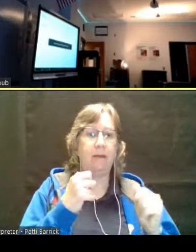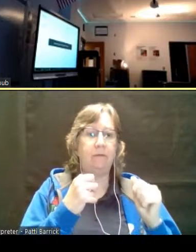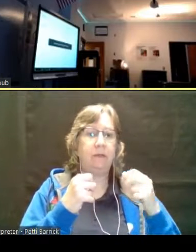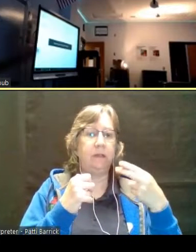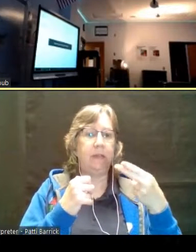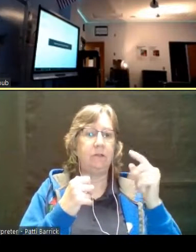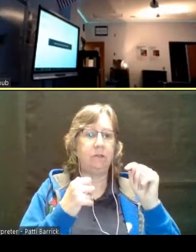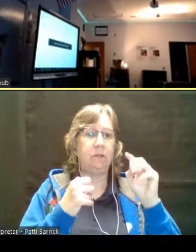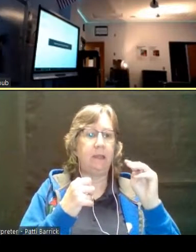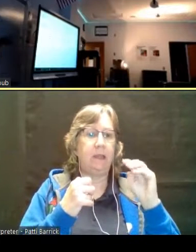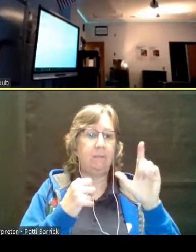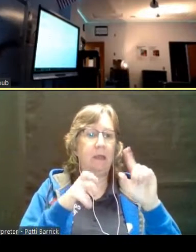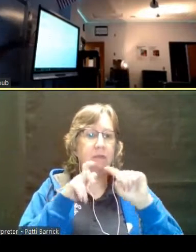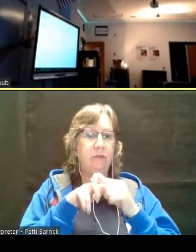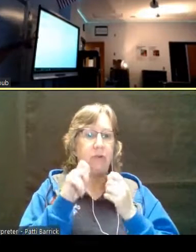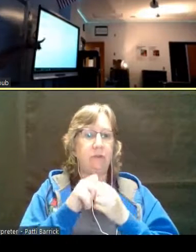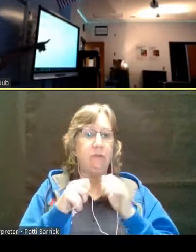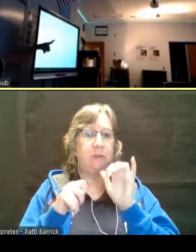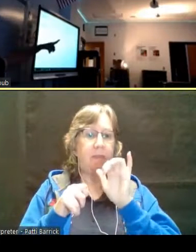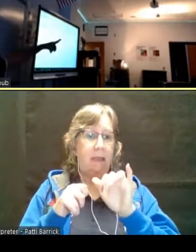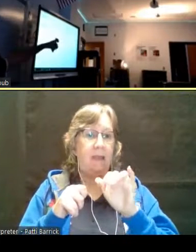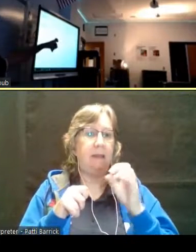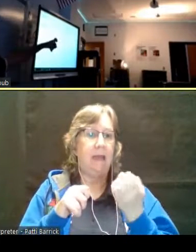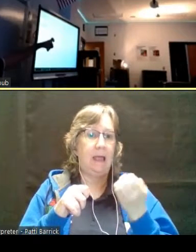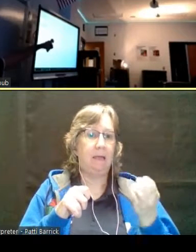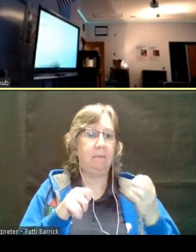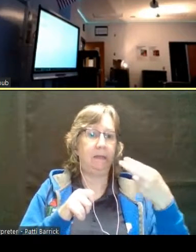will start off with an element, which is HTML,